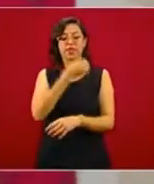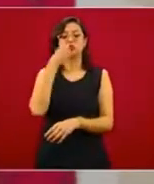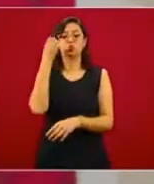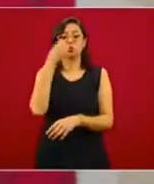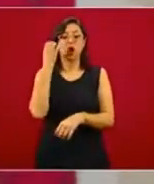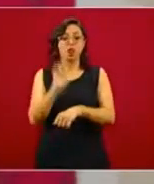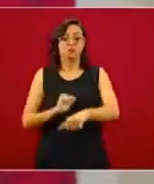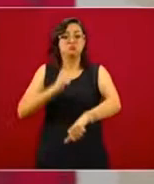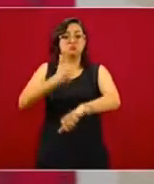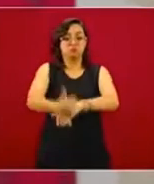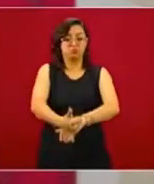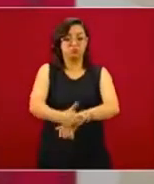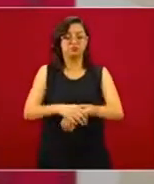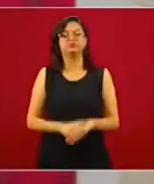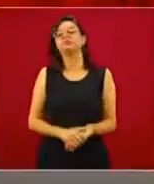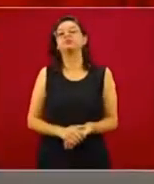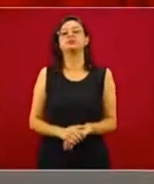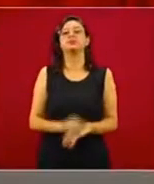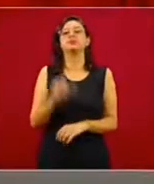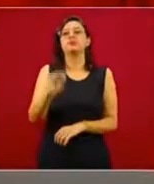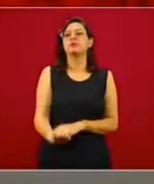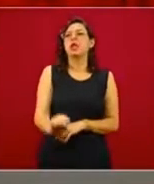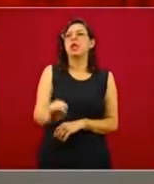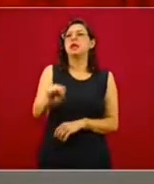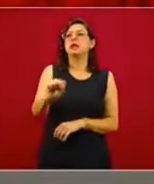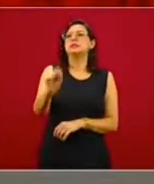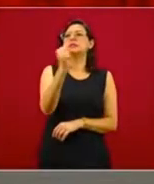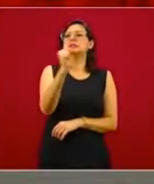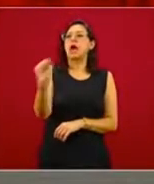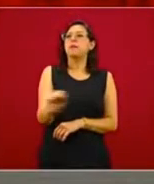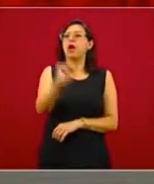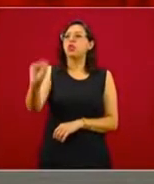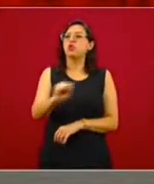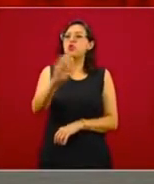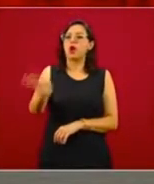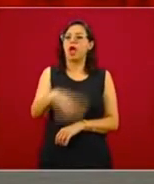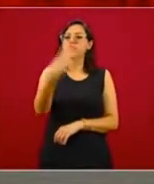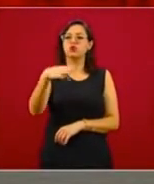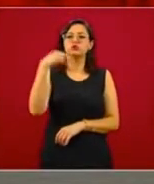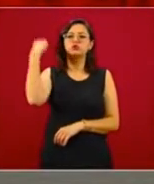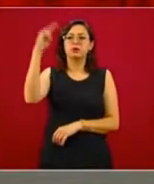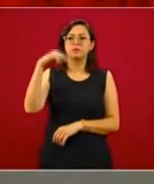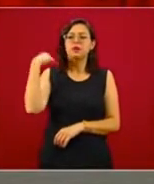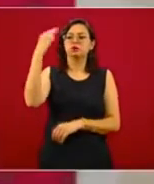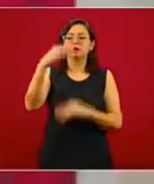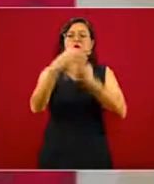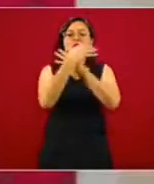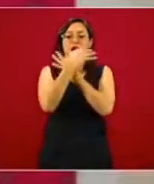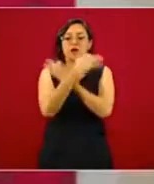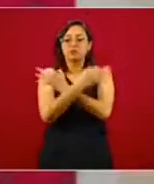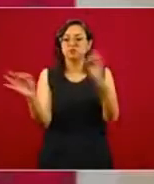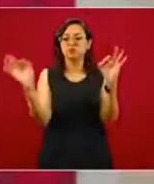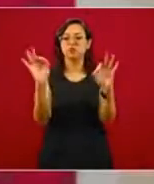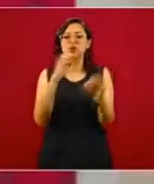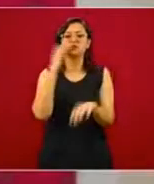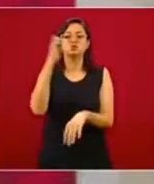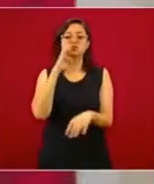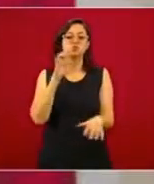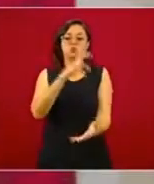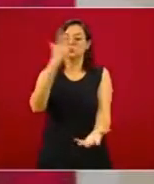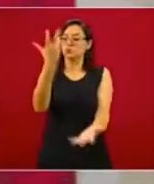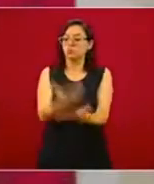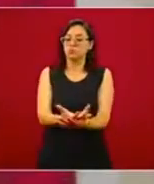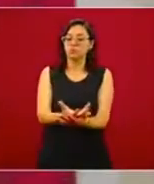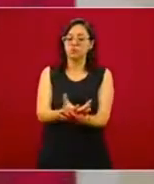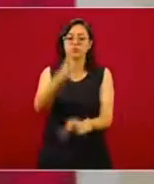the things that we agreed on last Saturday, March the 14th, whenever